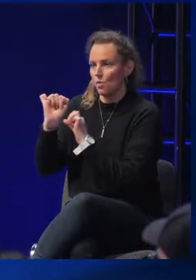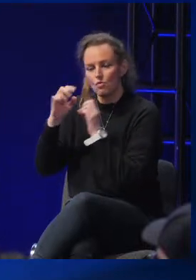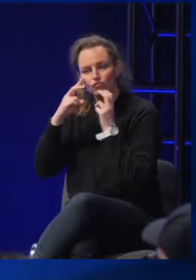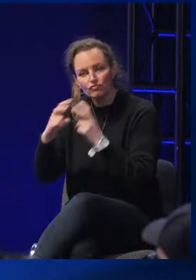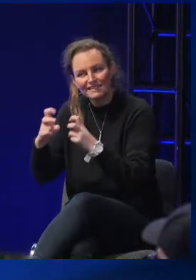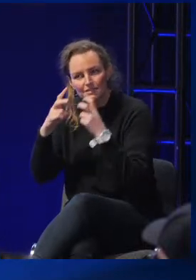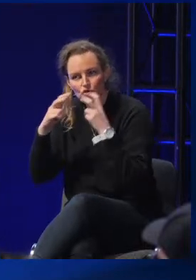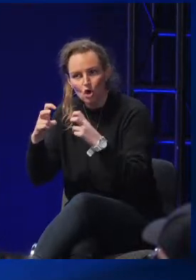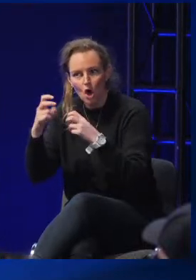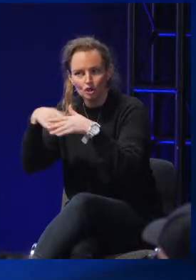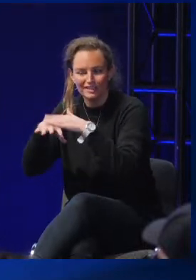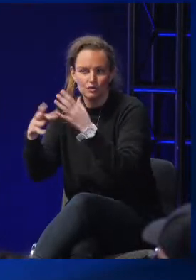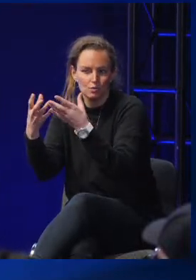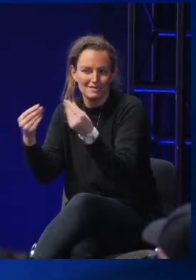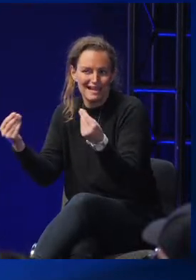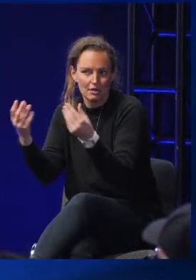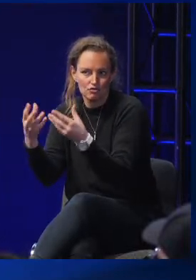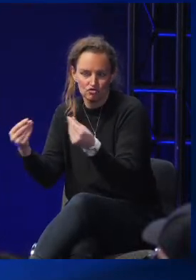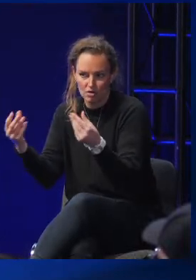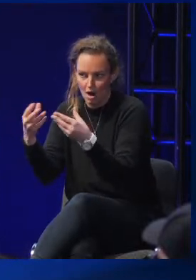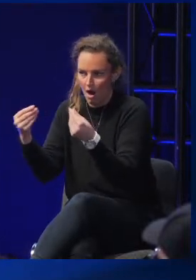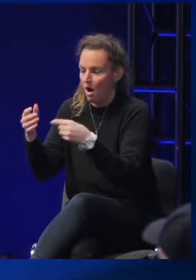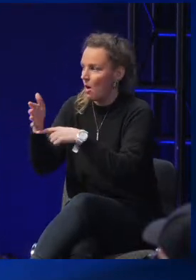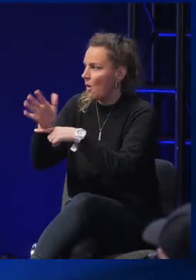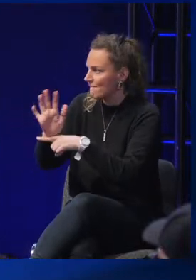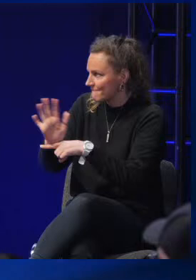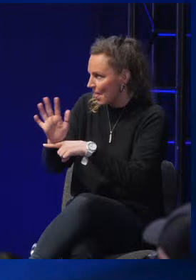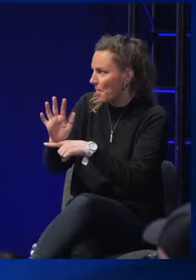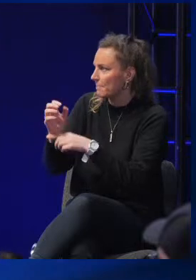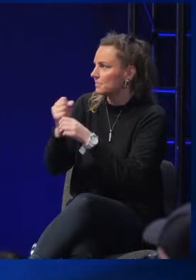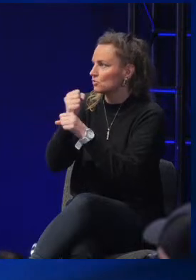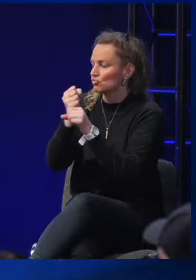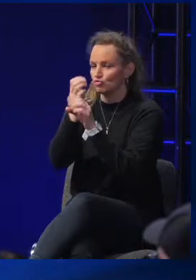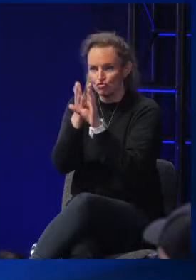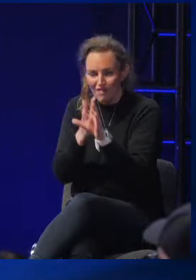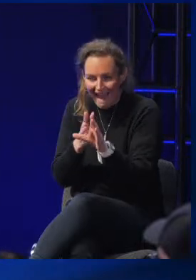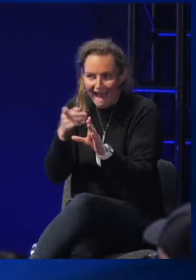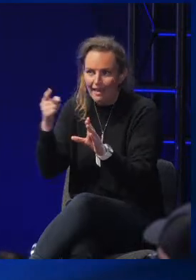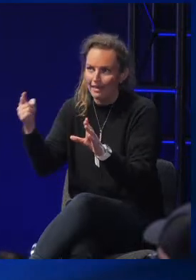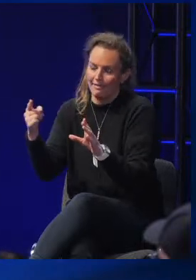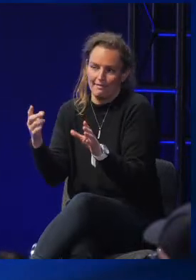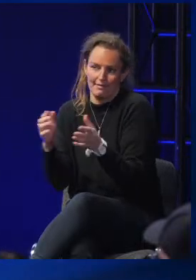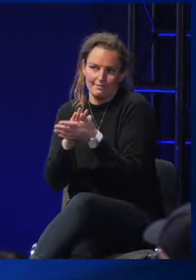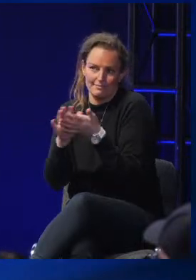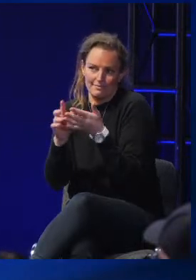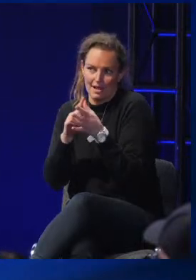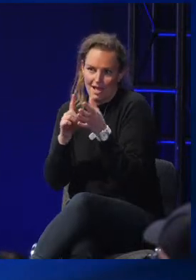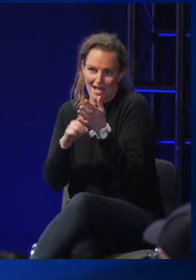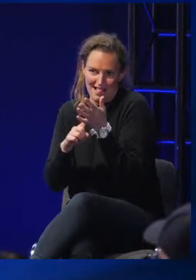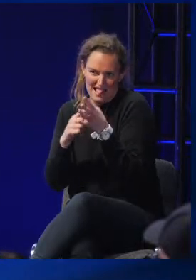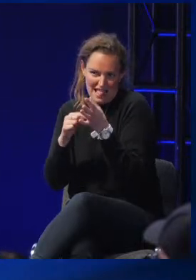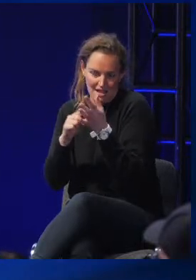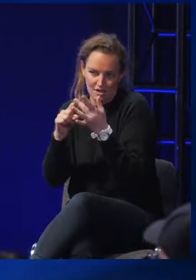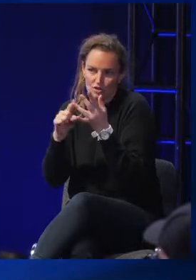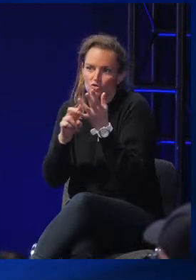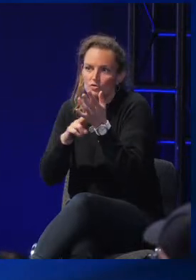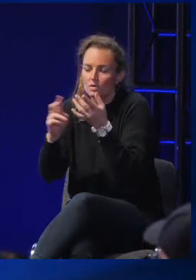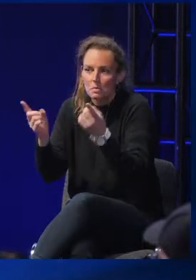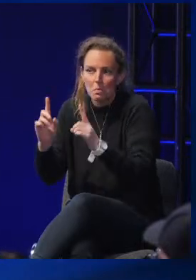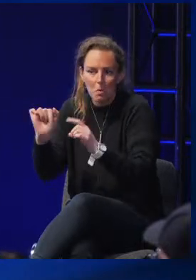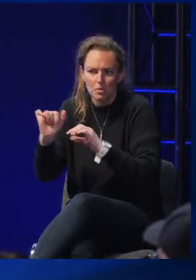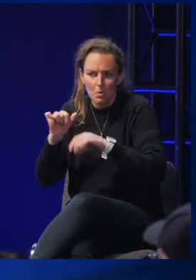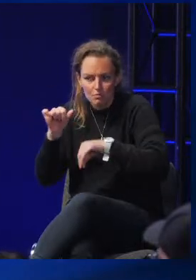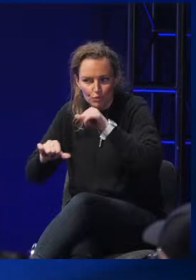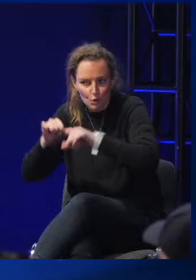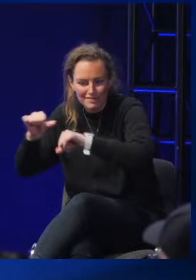into sort of the texture of films with like grain and halation, and what your process was for figuring out what you